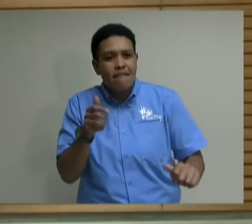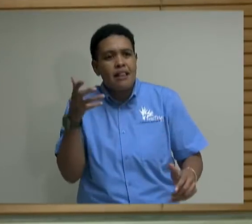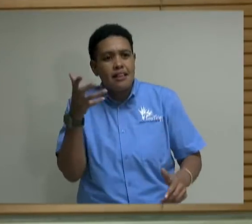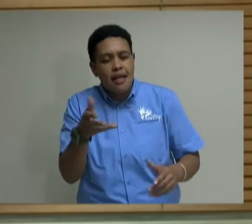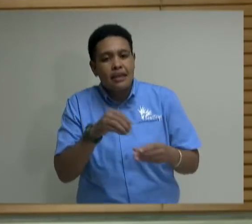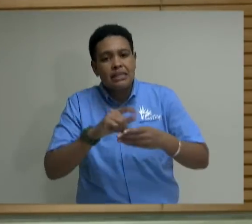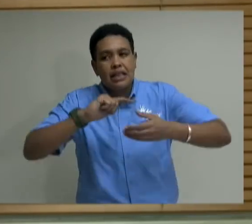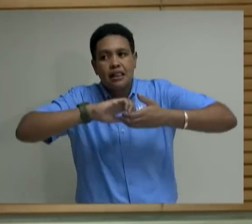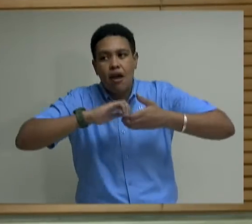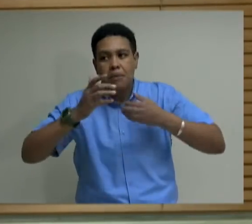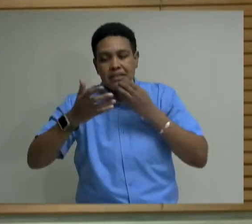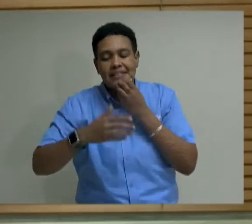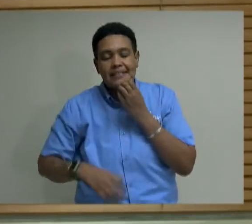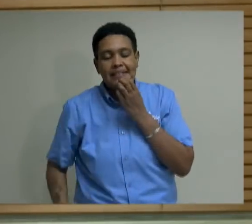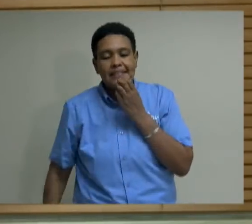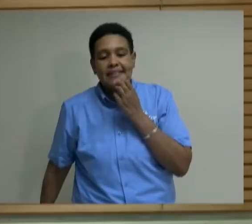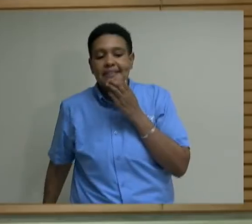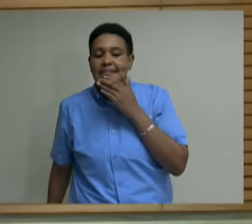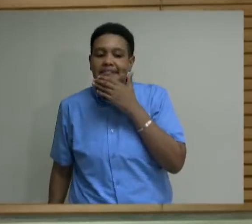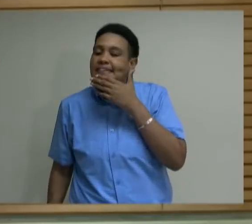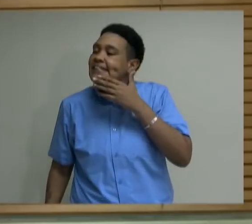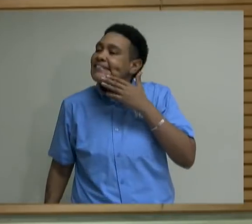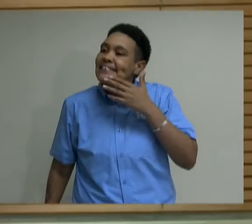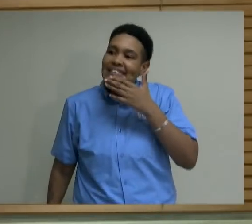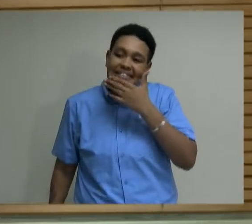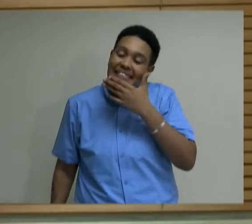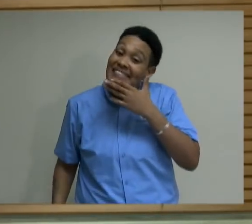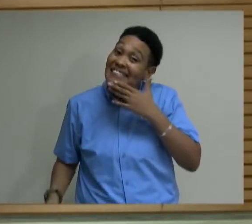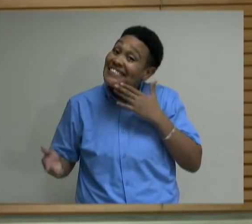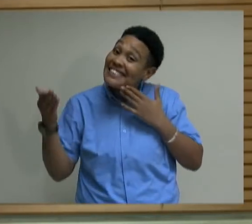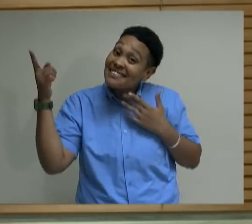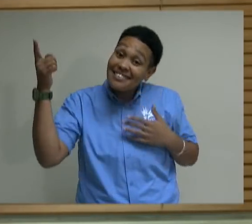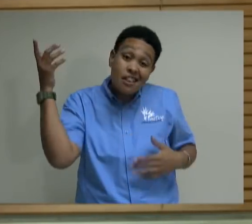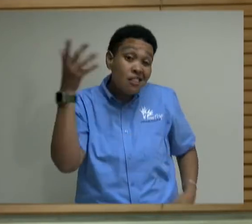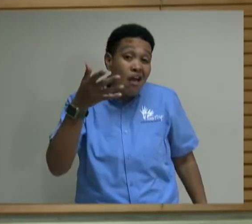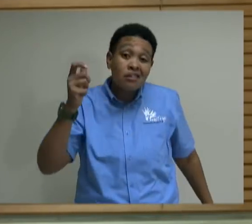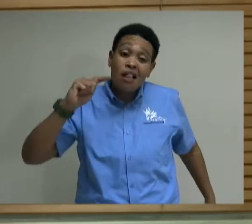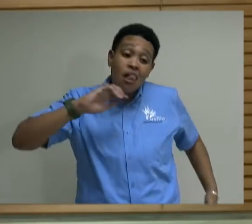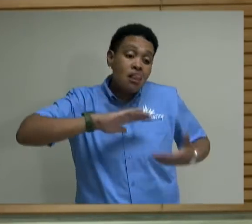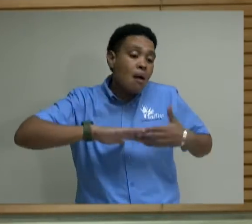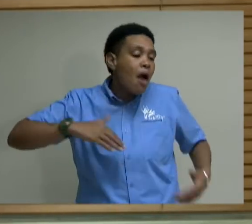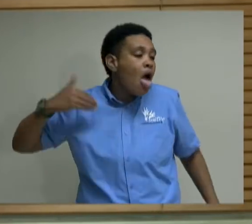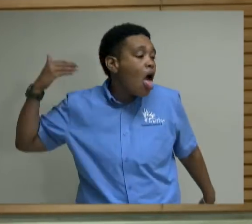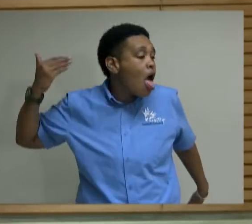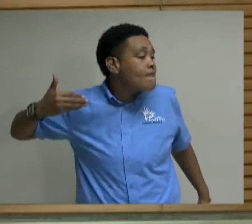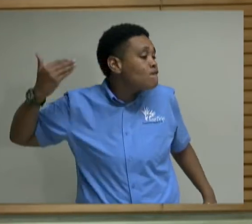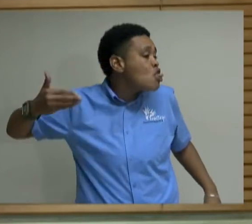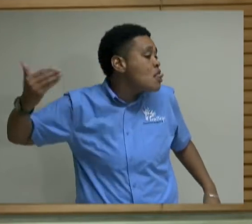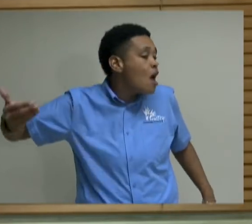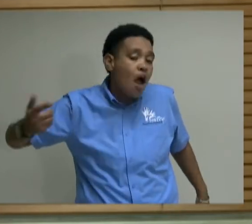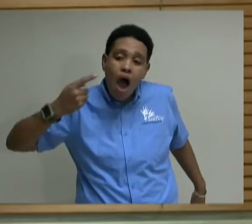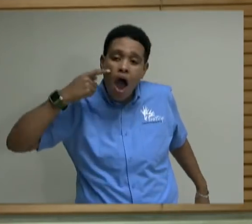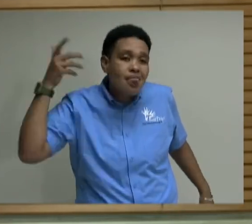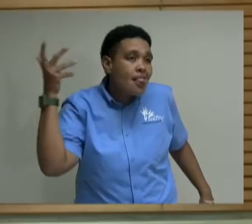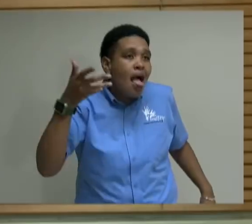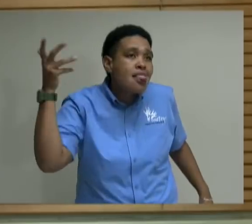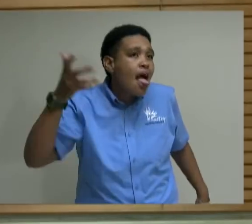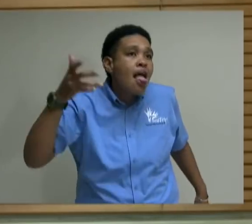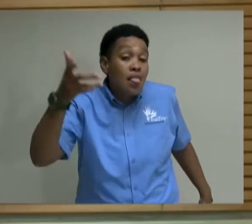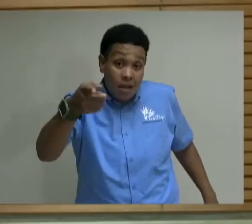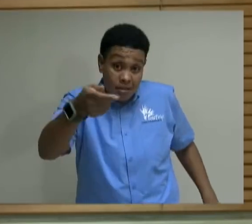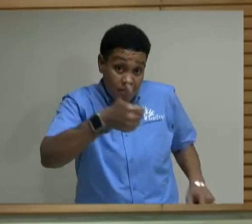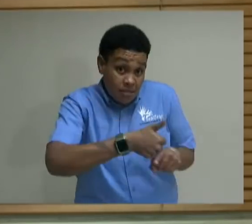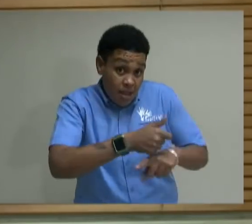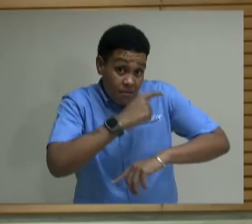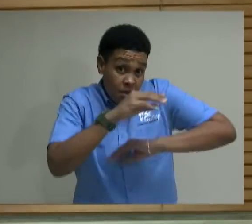ground in St. Thomas. He's there every day. He champions the public health response from a